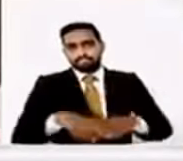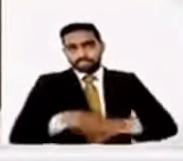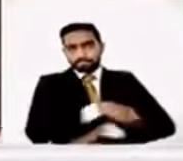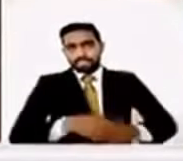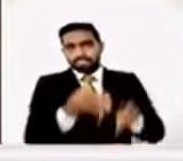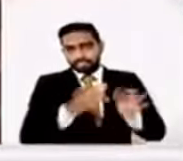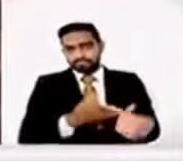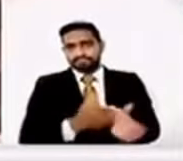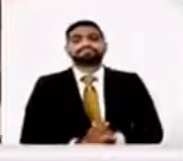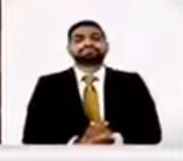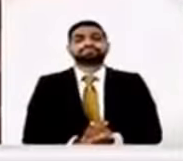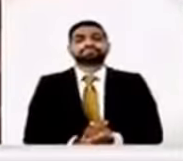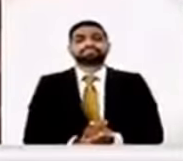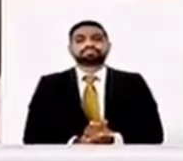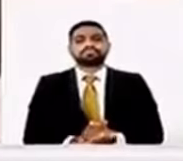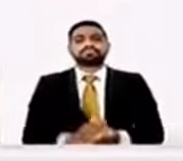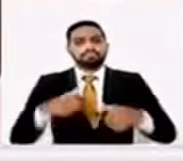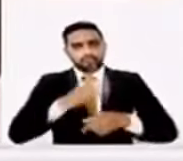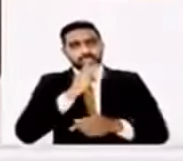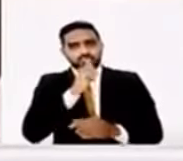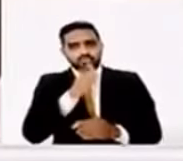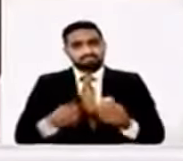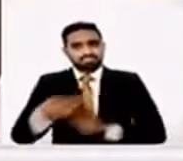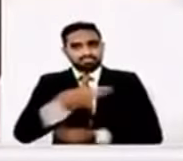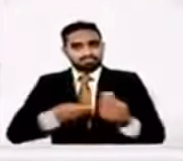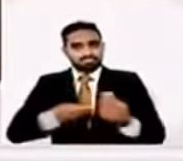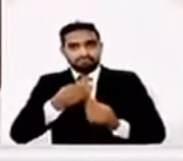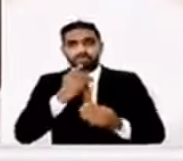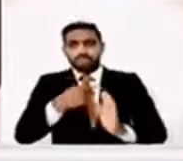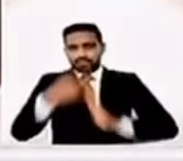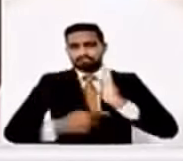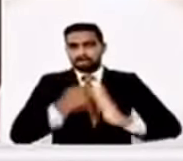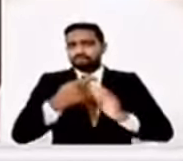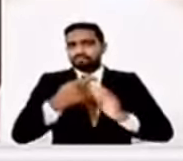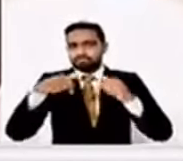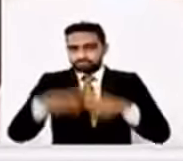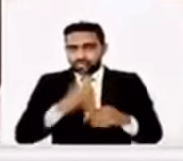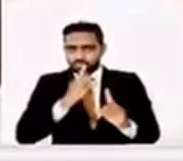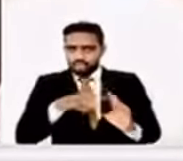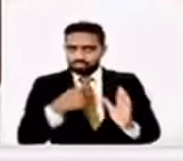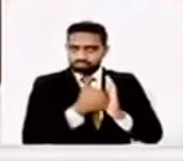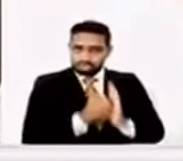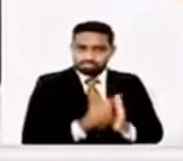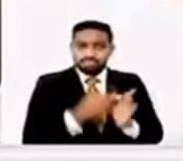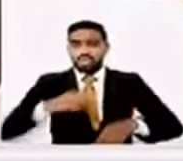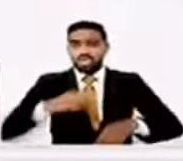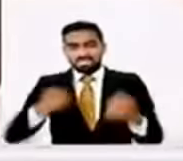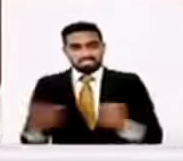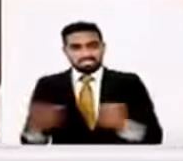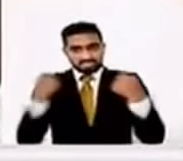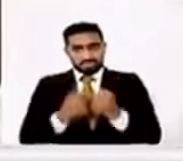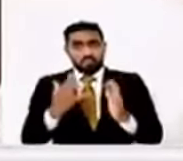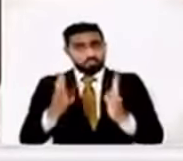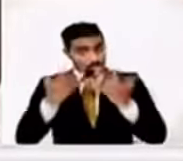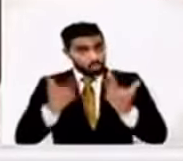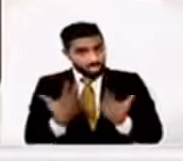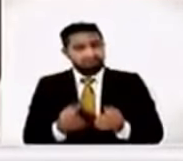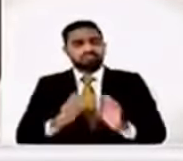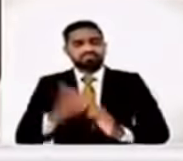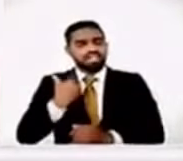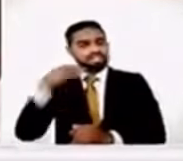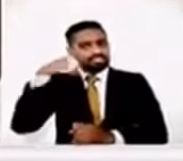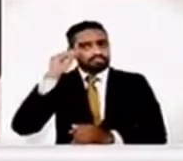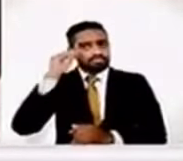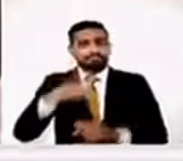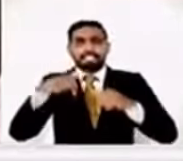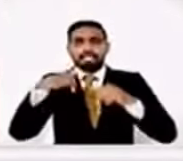Irrespective of the economic standing of the country, irrespective of the challenges we are faced with, we must acknowledge that there is a paradigm shift in the world